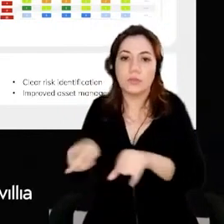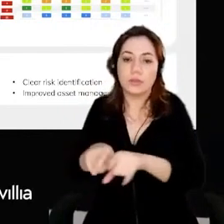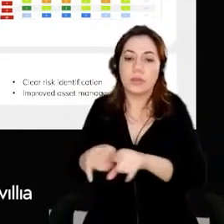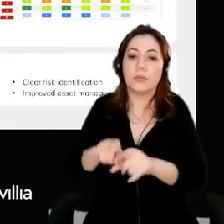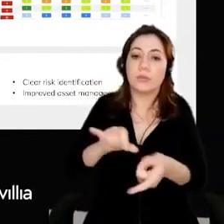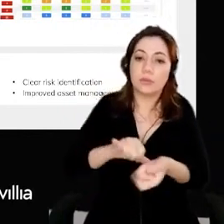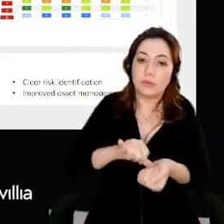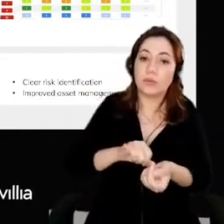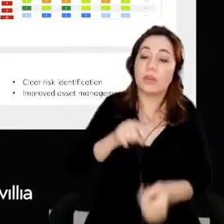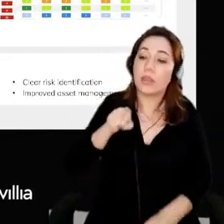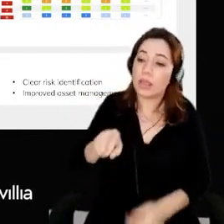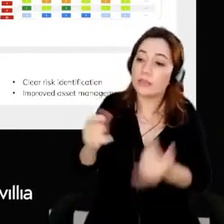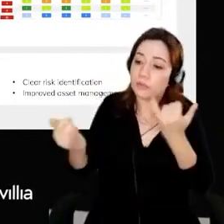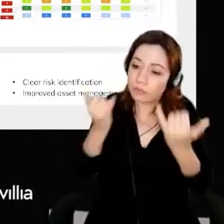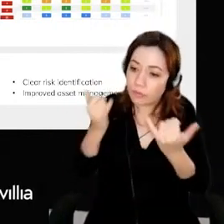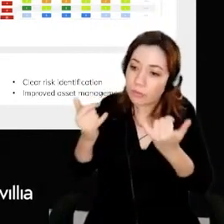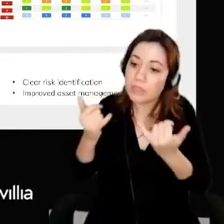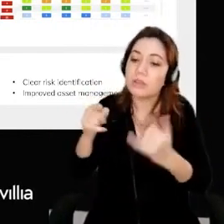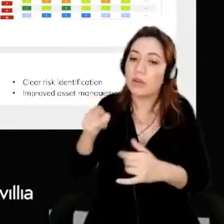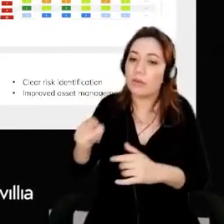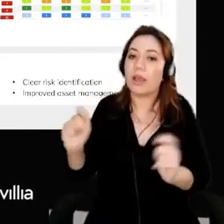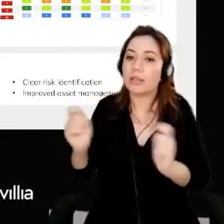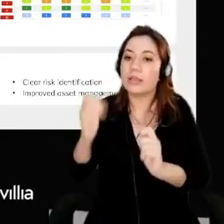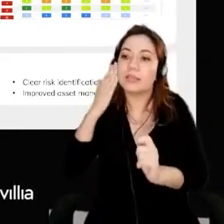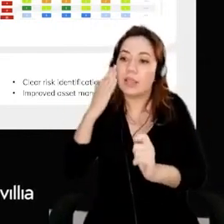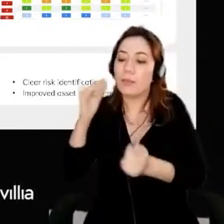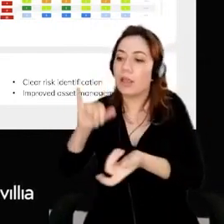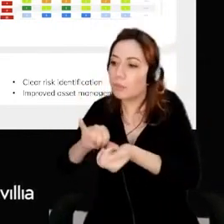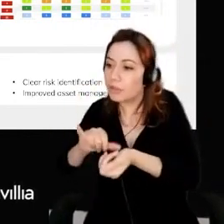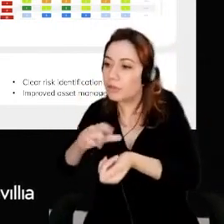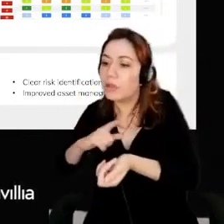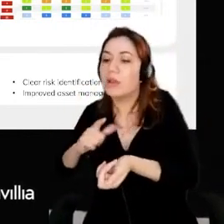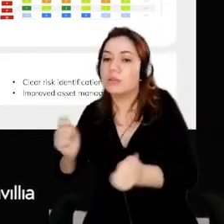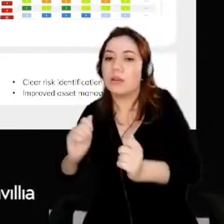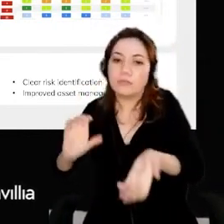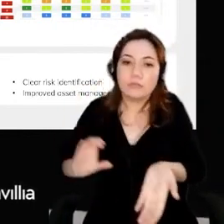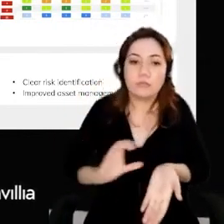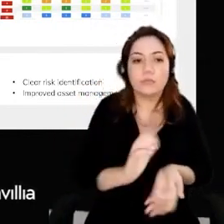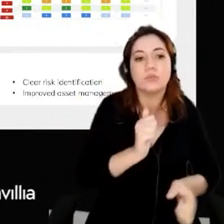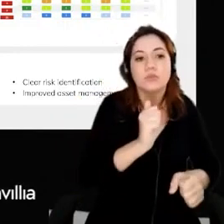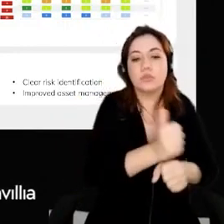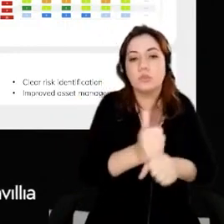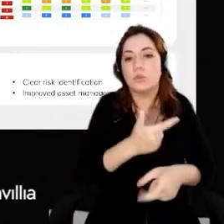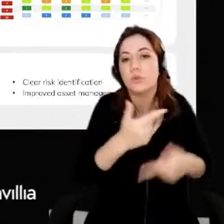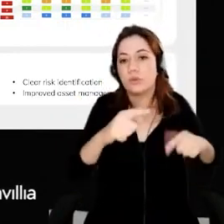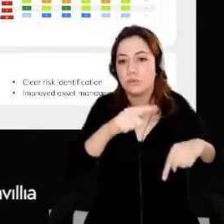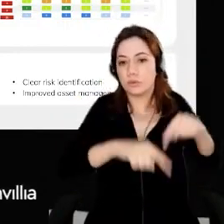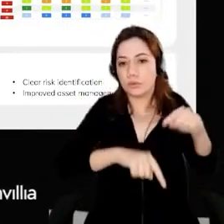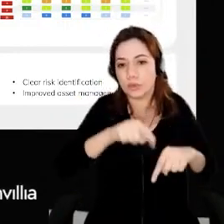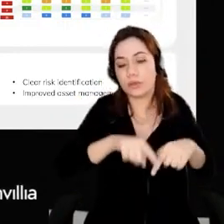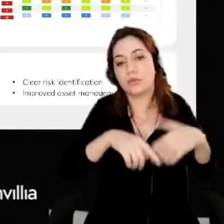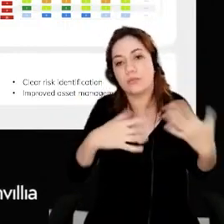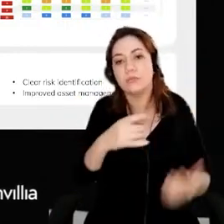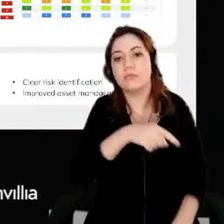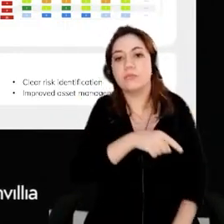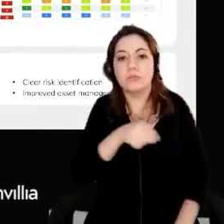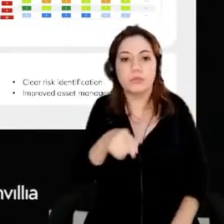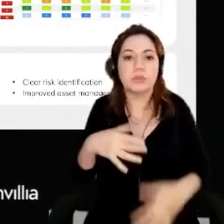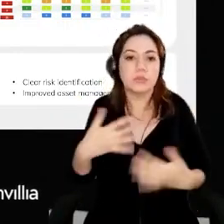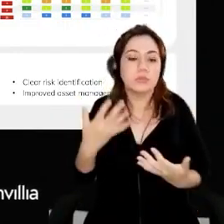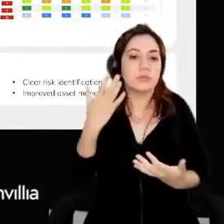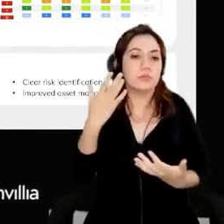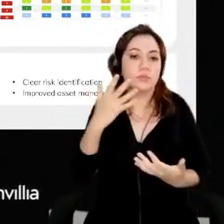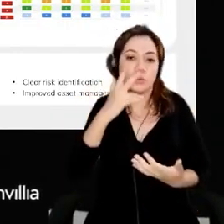then replace more assets, right? If you think about, you know, from what it takes from a, you know, security and responsibility